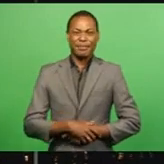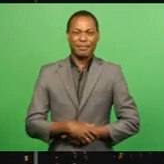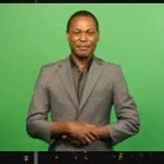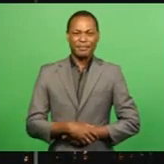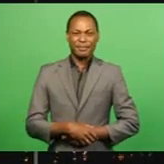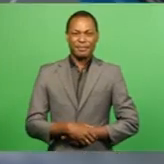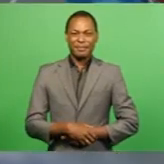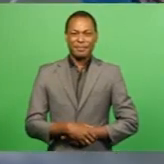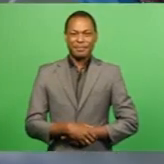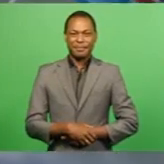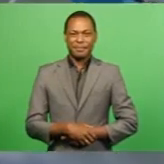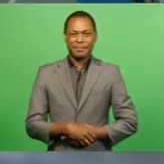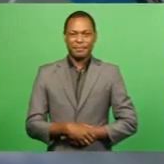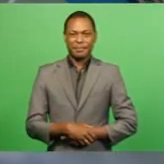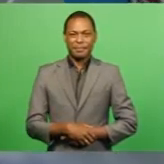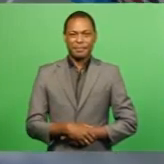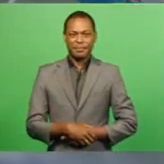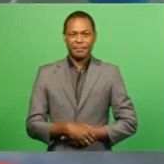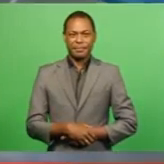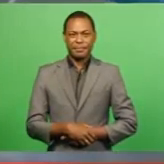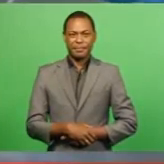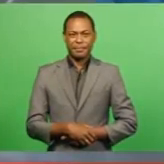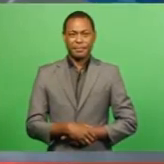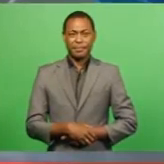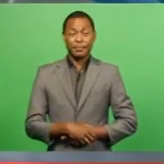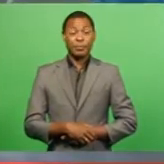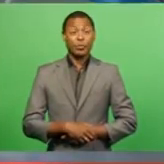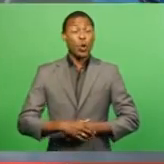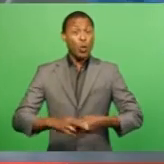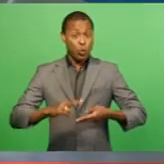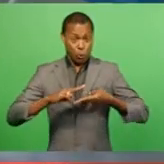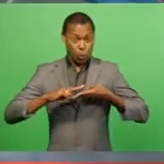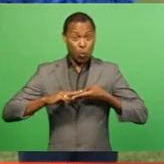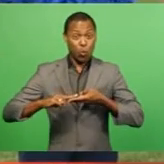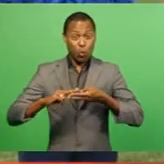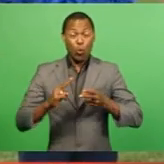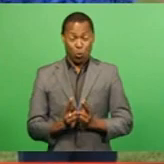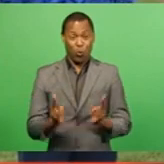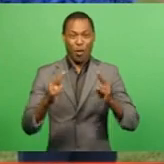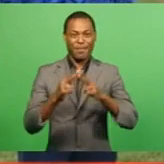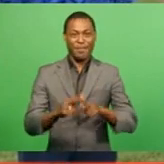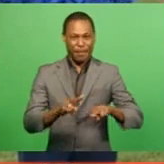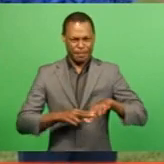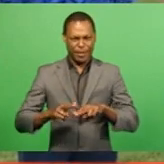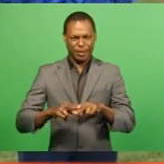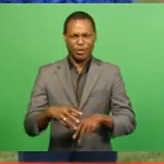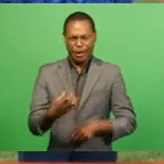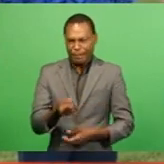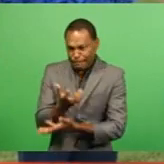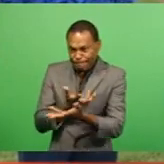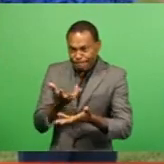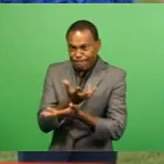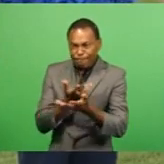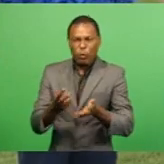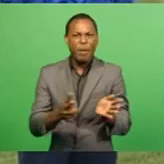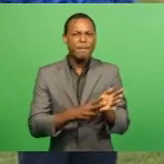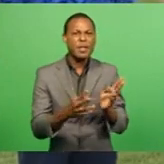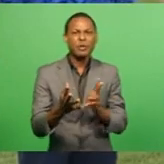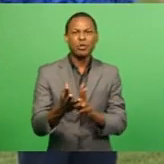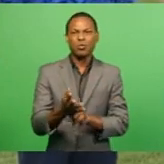has the details. The United Nations team in Fiji will be looking at having Talano sessions with village